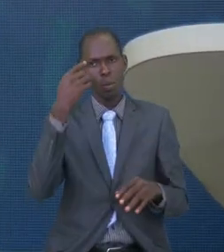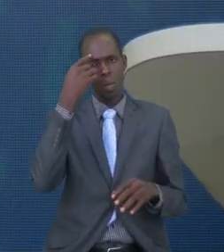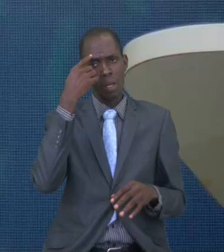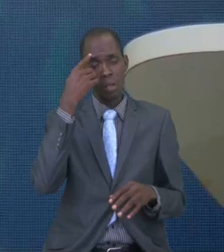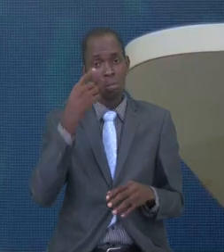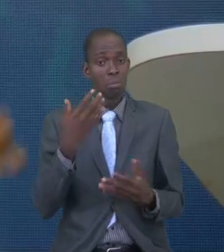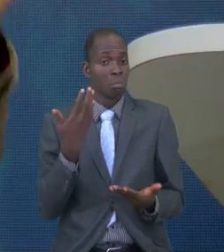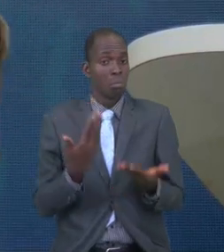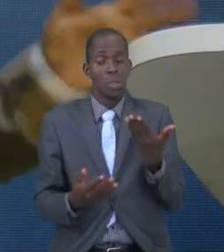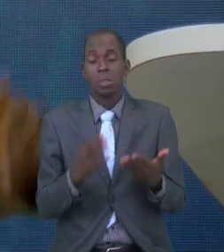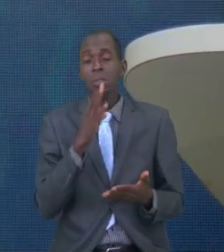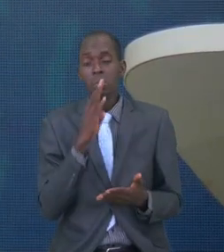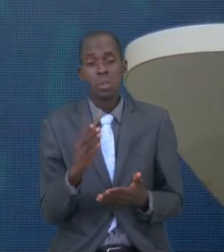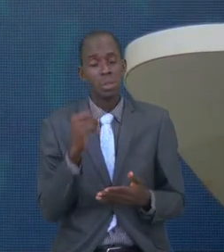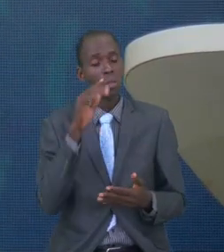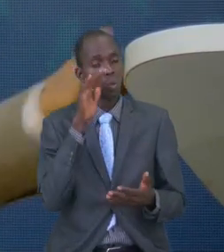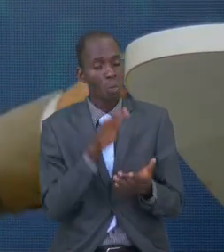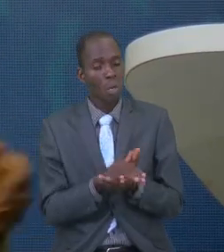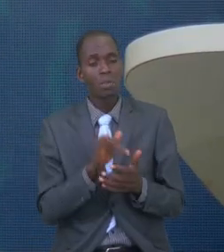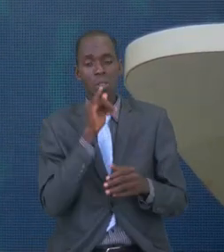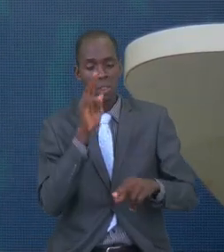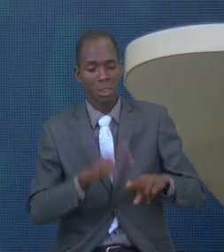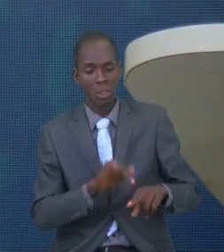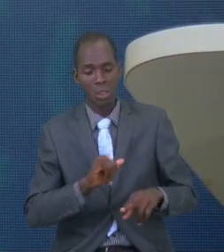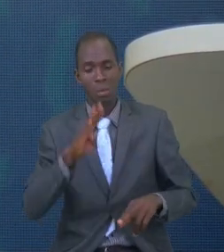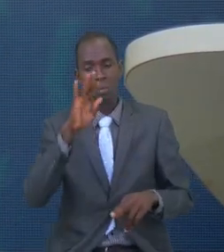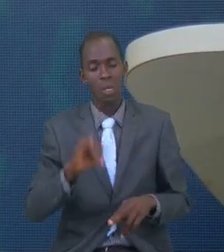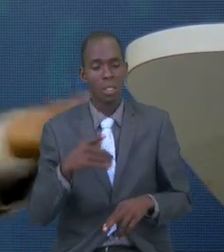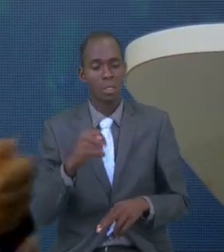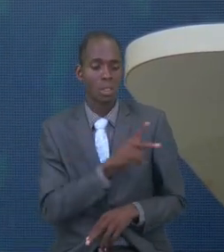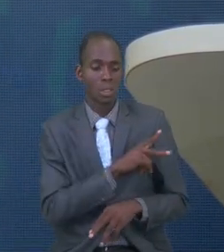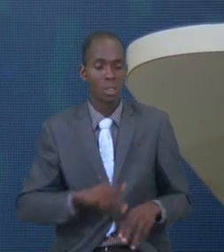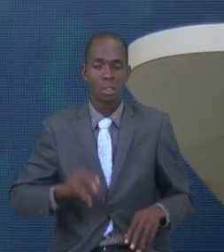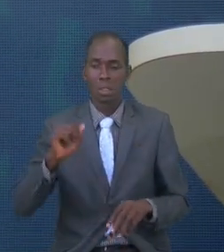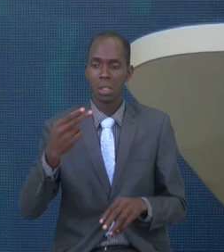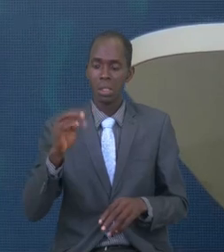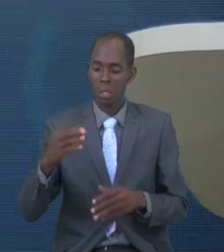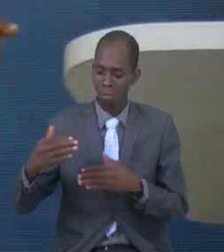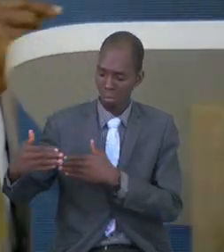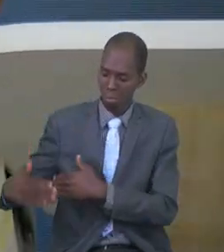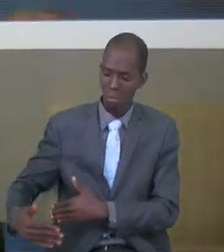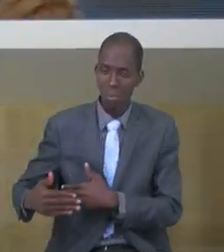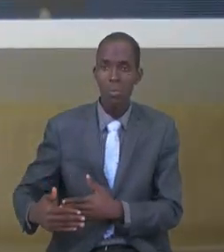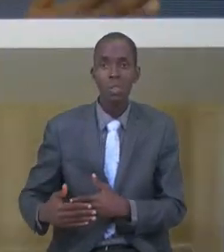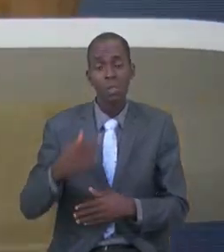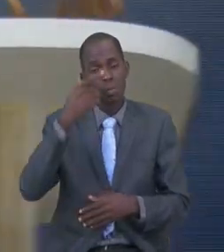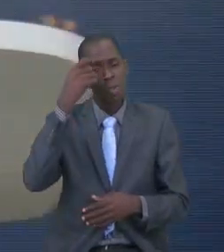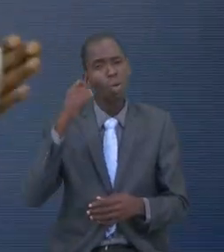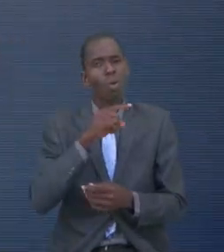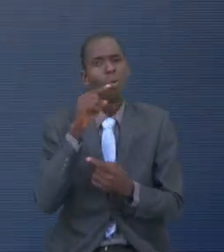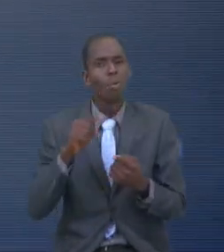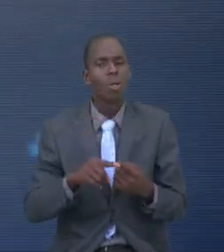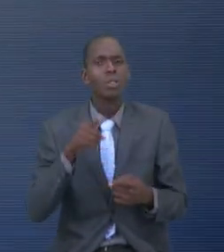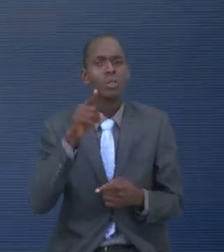whether Jezebel was sitting by the side of Ahab. Because when you are in the